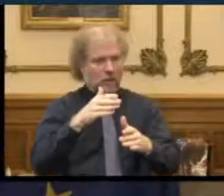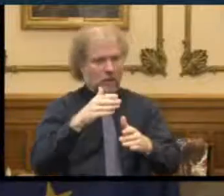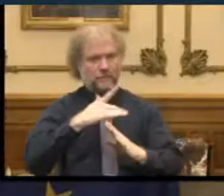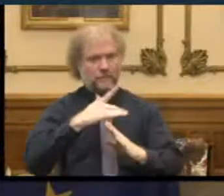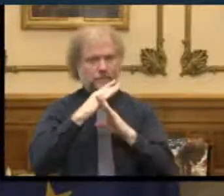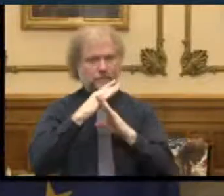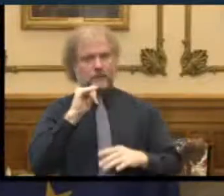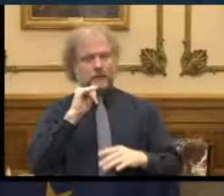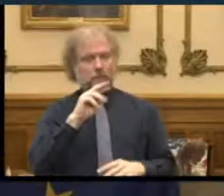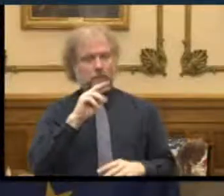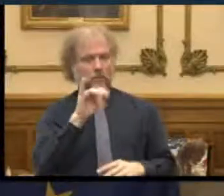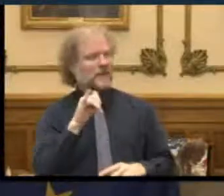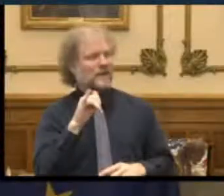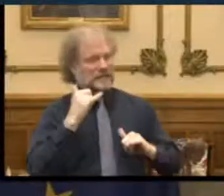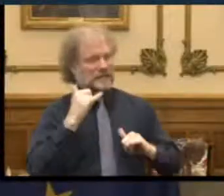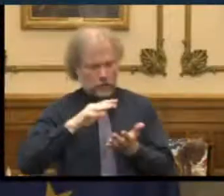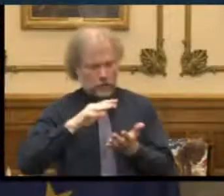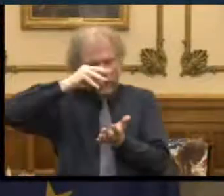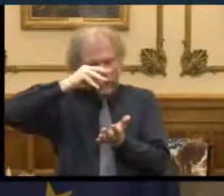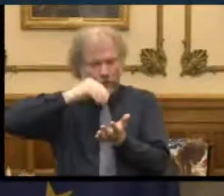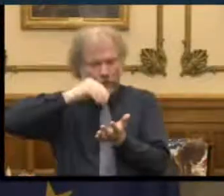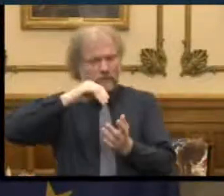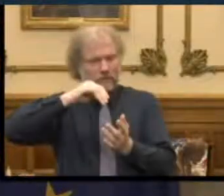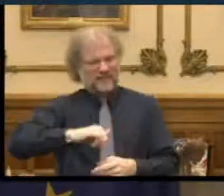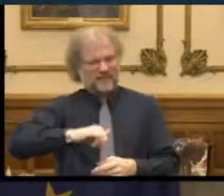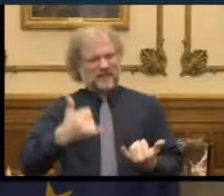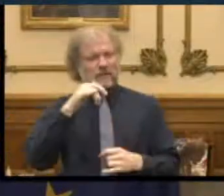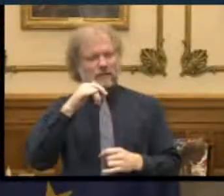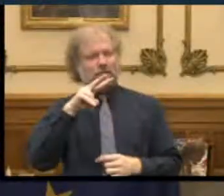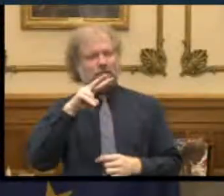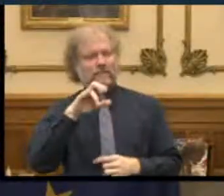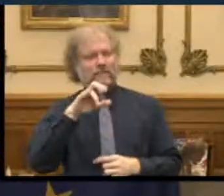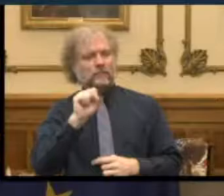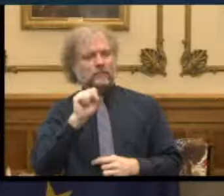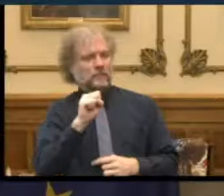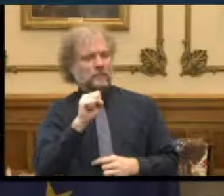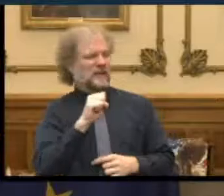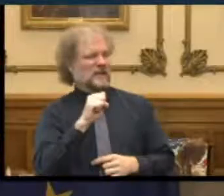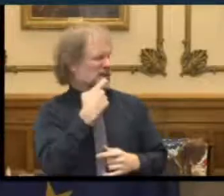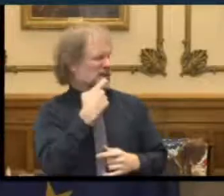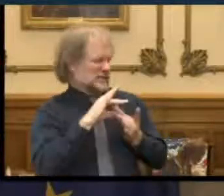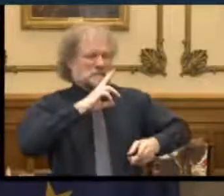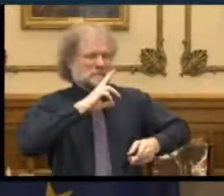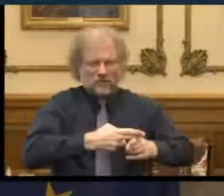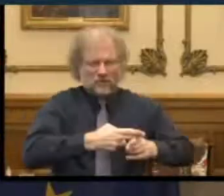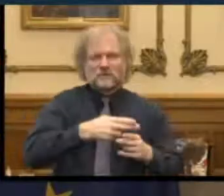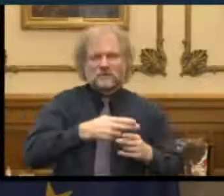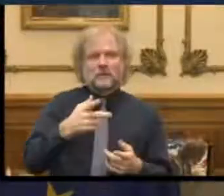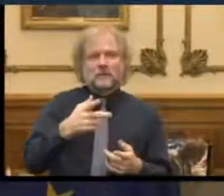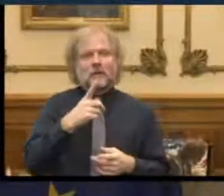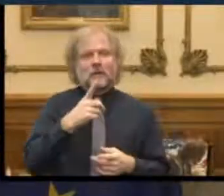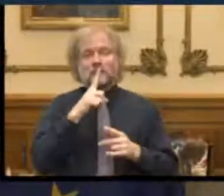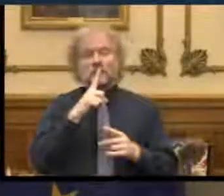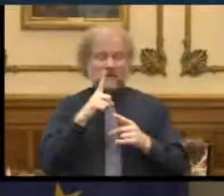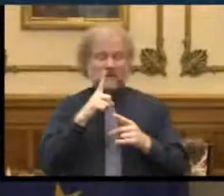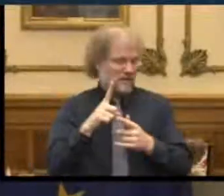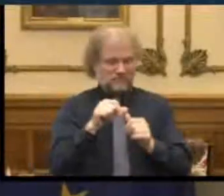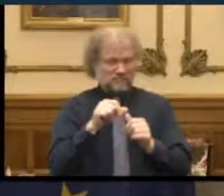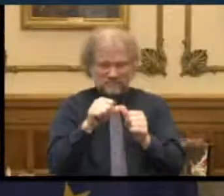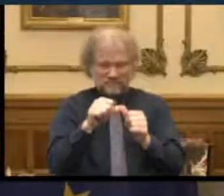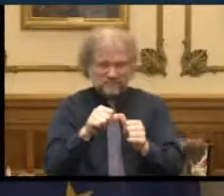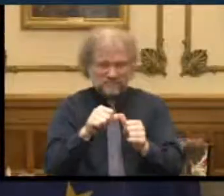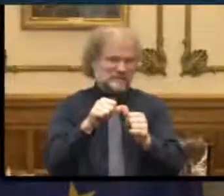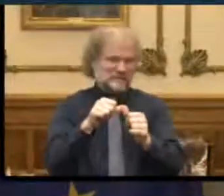And we're learning things about this virus. I mean, you just alluded to that. and long-term damage, et cetera, to